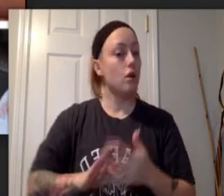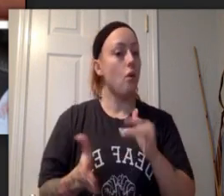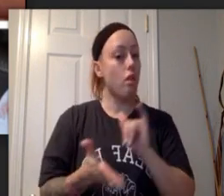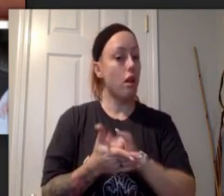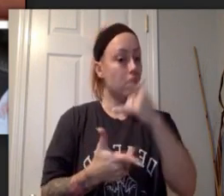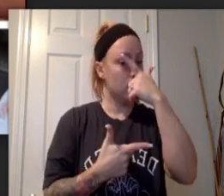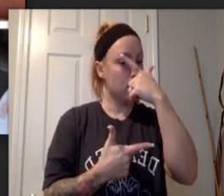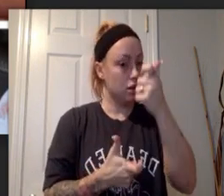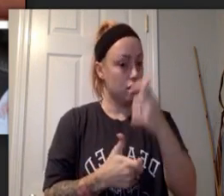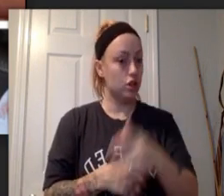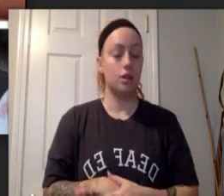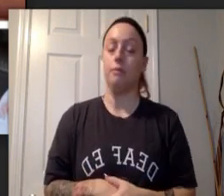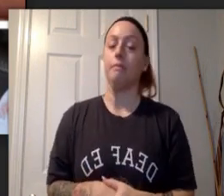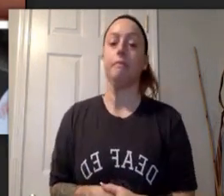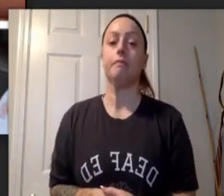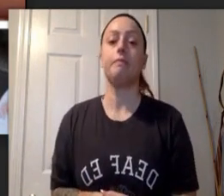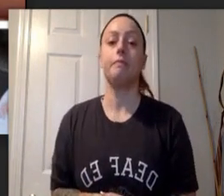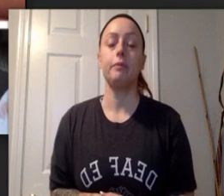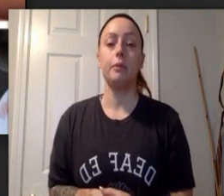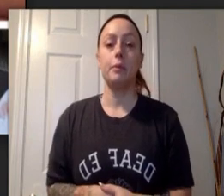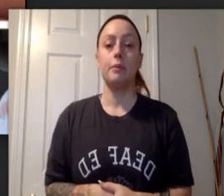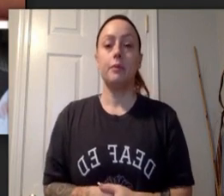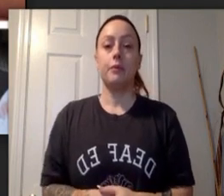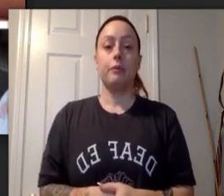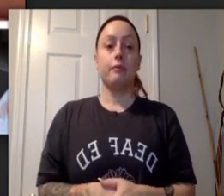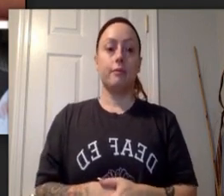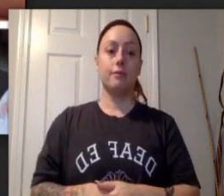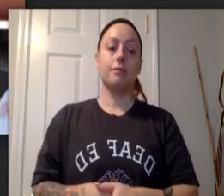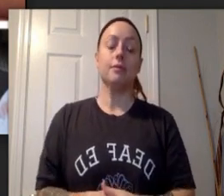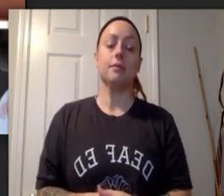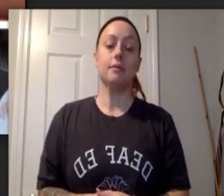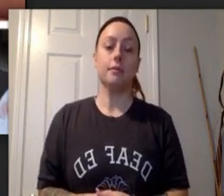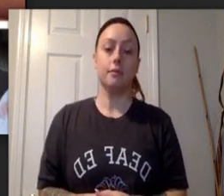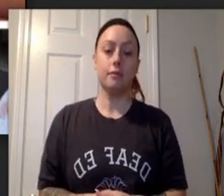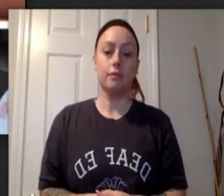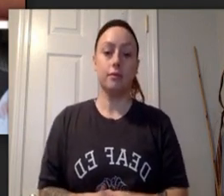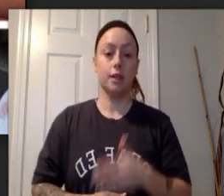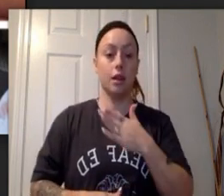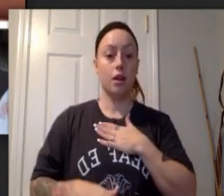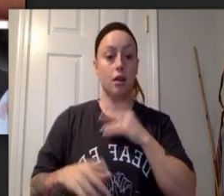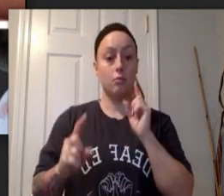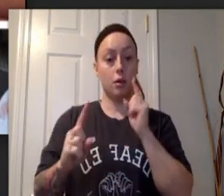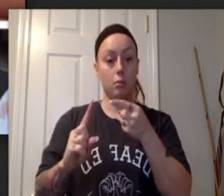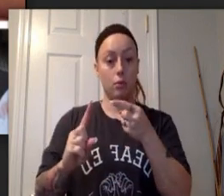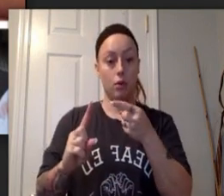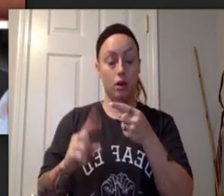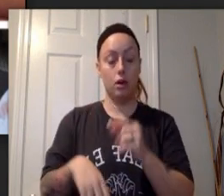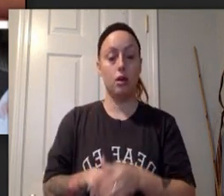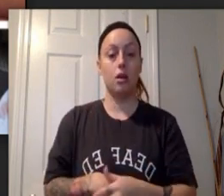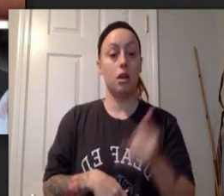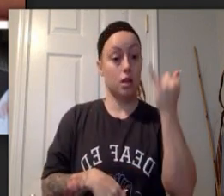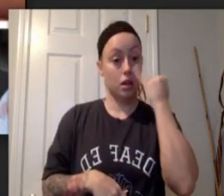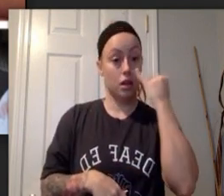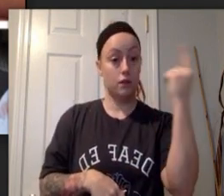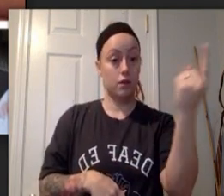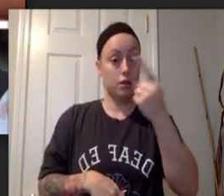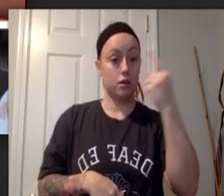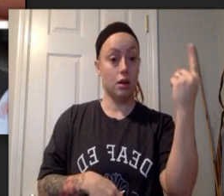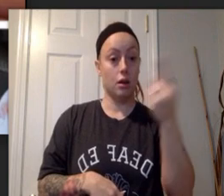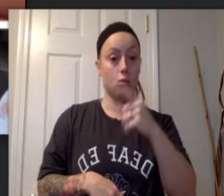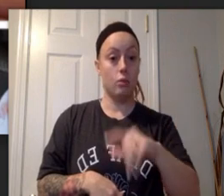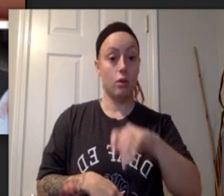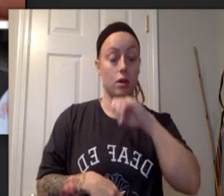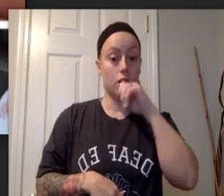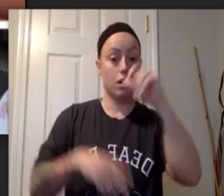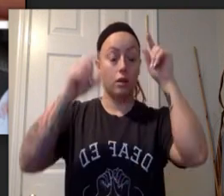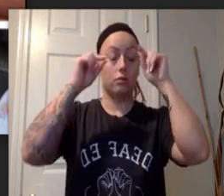interesting caveat, but kind of not really the subject for today. So, but my point is, if someone is unresponsive,